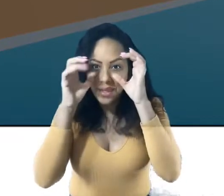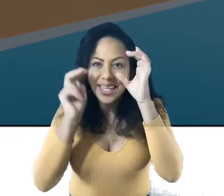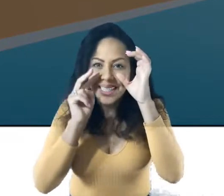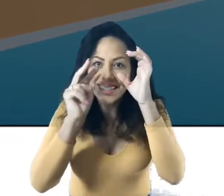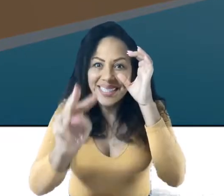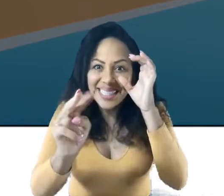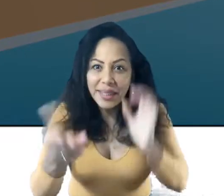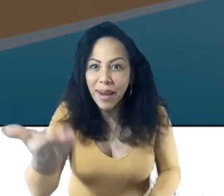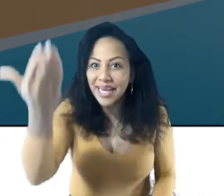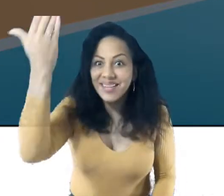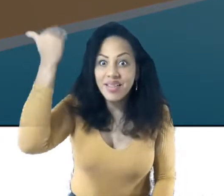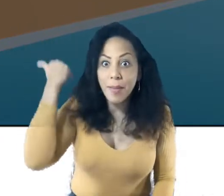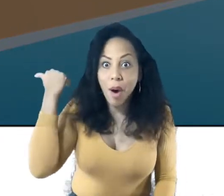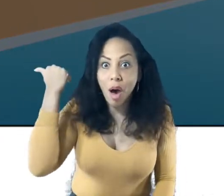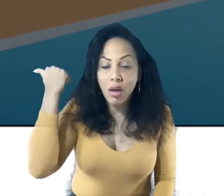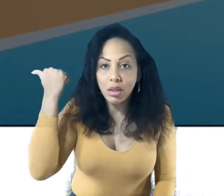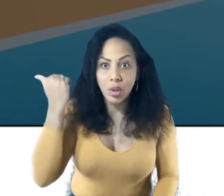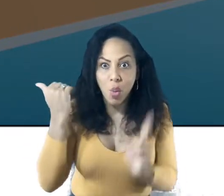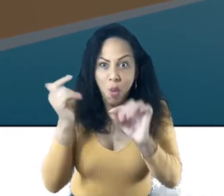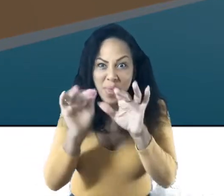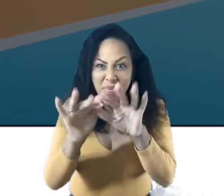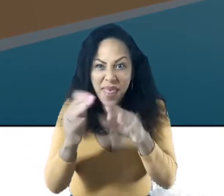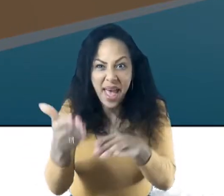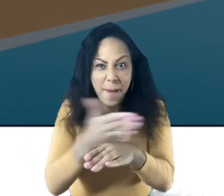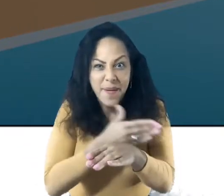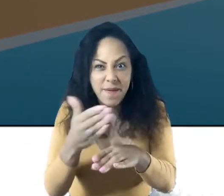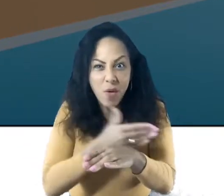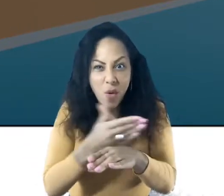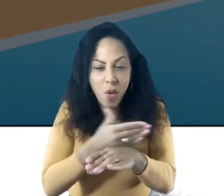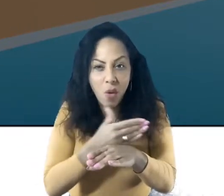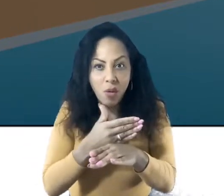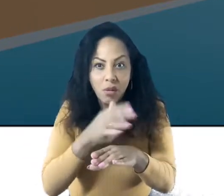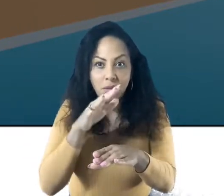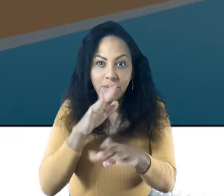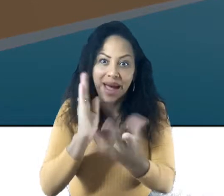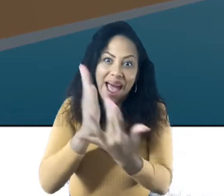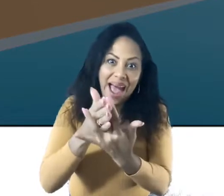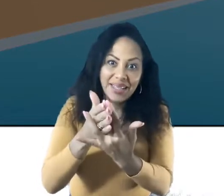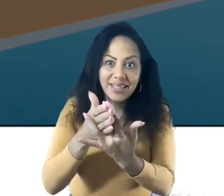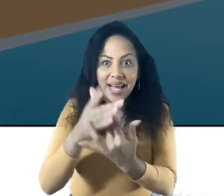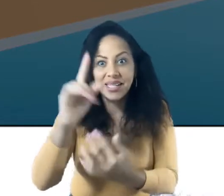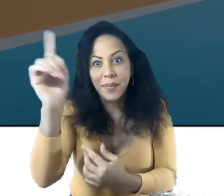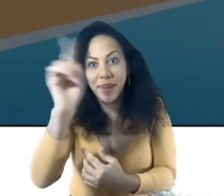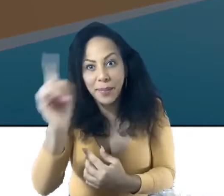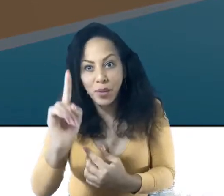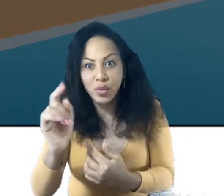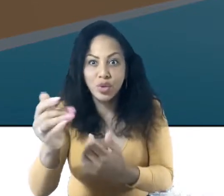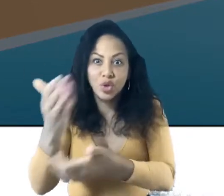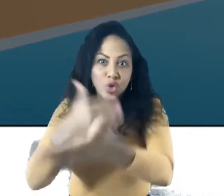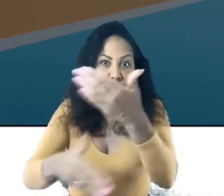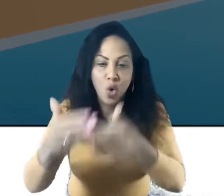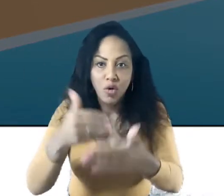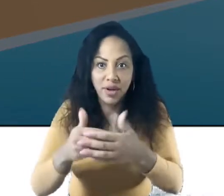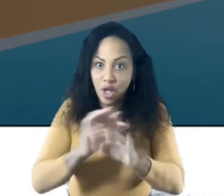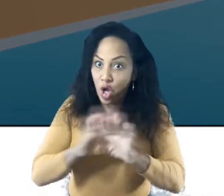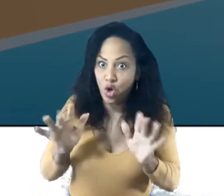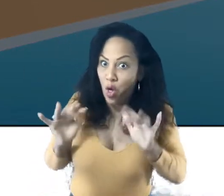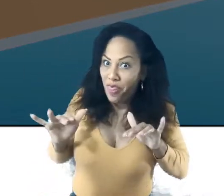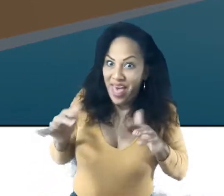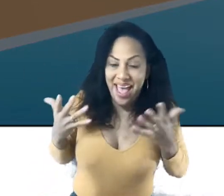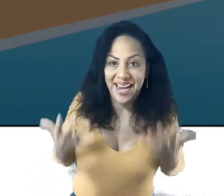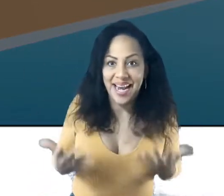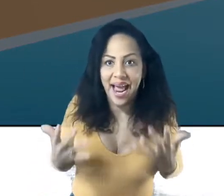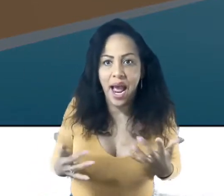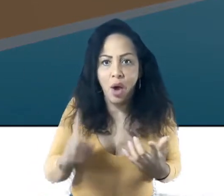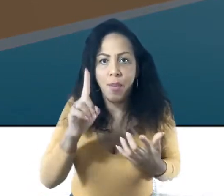of the people of the story, of the people and their stories who aren't physically there with you, that could be illustrated with a little